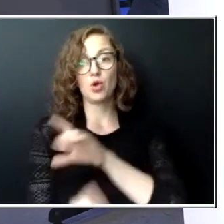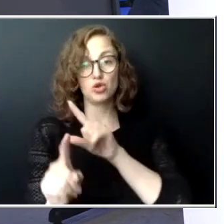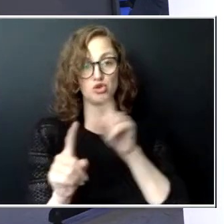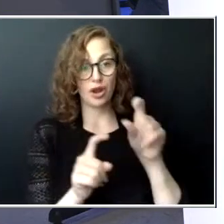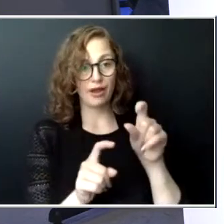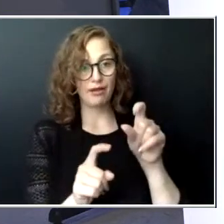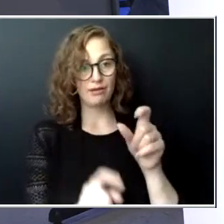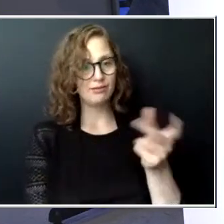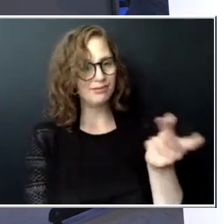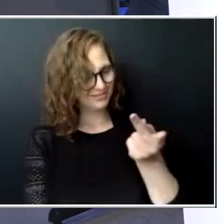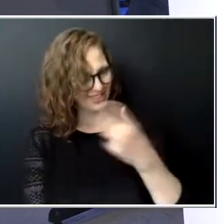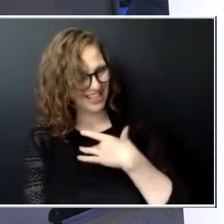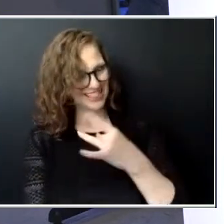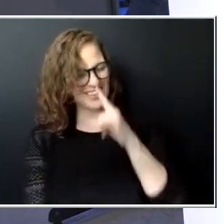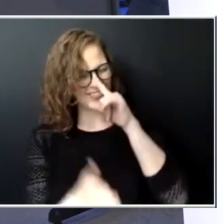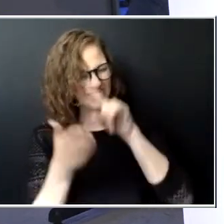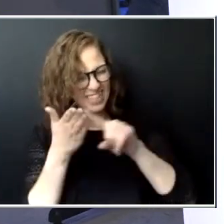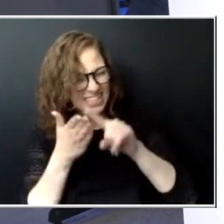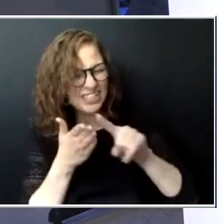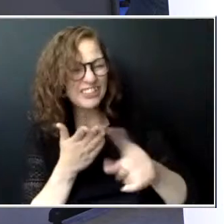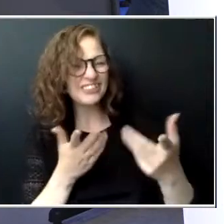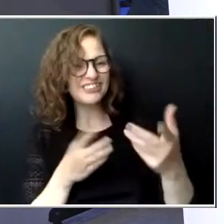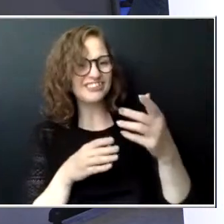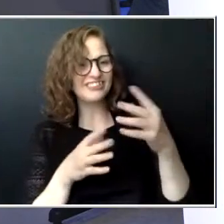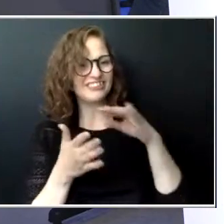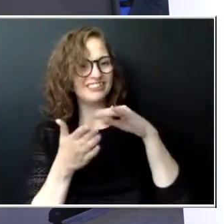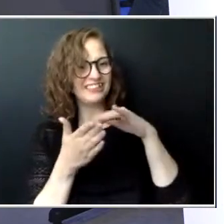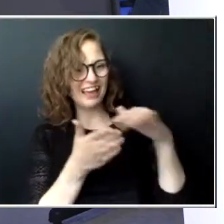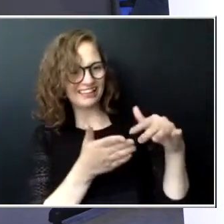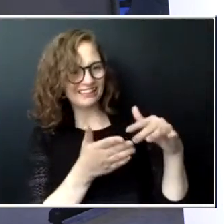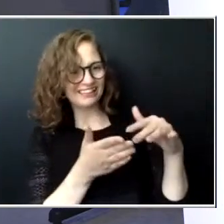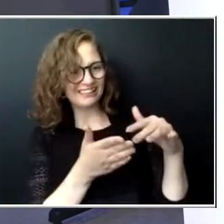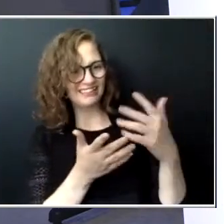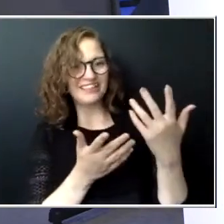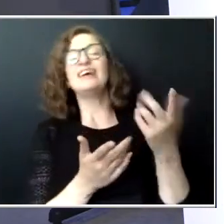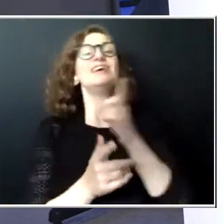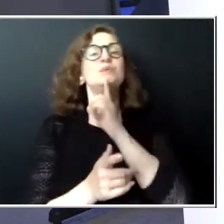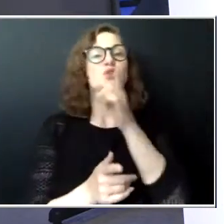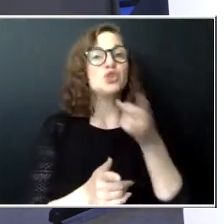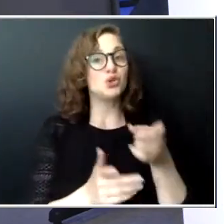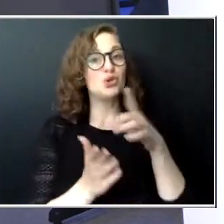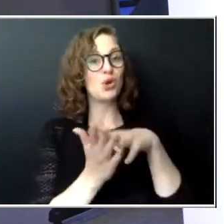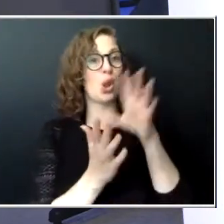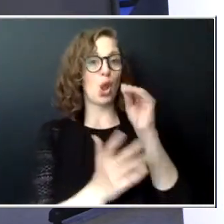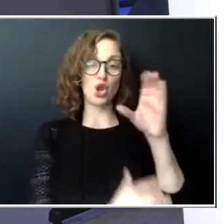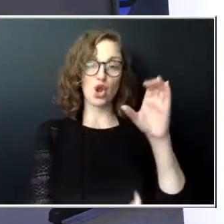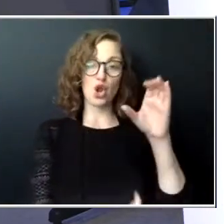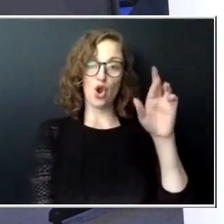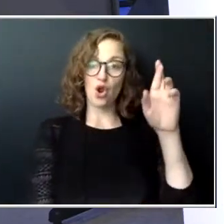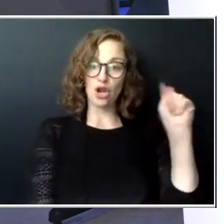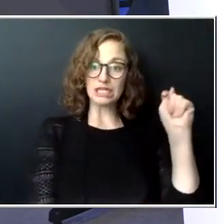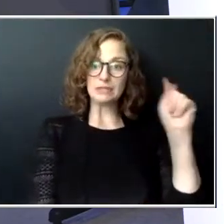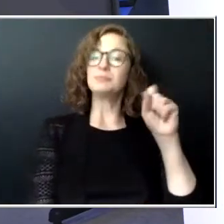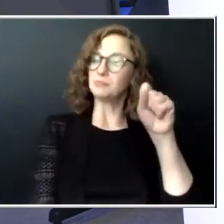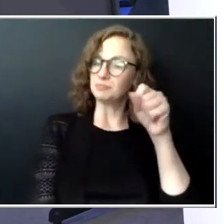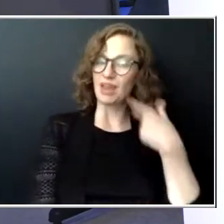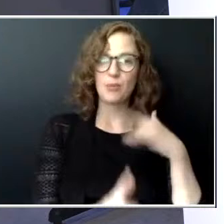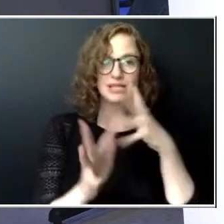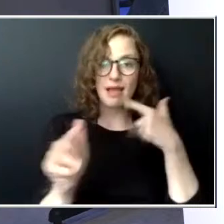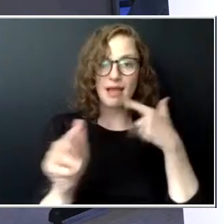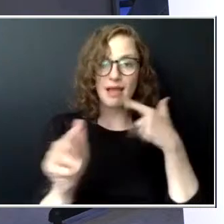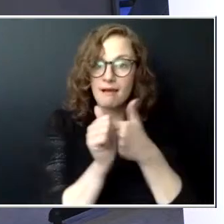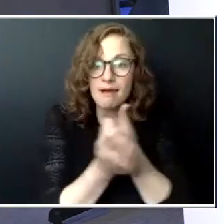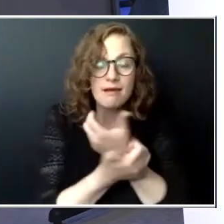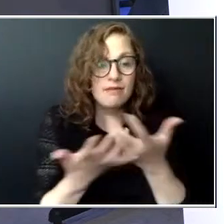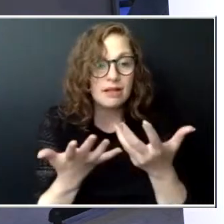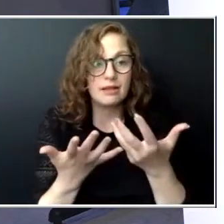now onto that. You probably learned all about CAR T, had no idea Well, what that's that what I'm was. saying. I And was then just you- catching up on Yeah. basically everything, you know, learning curve way behind